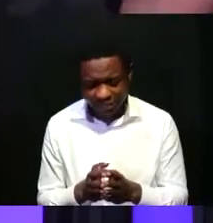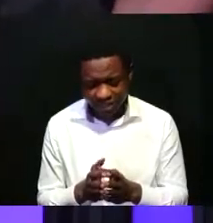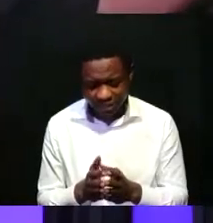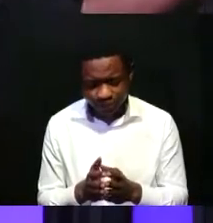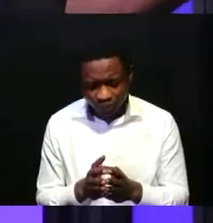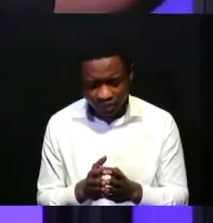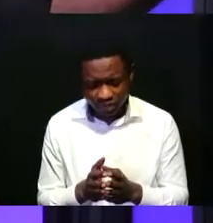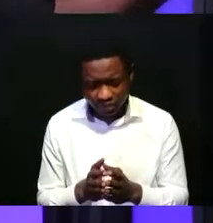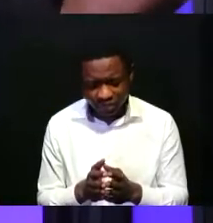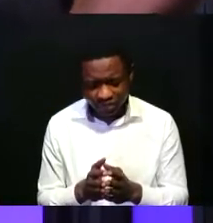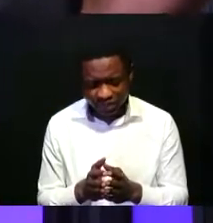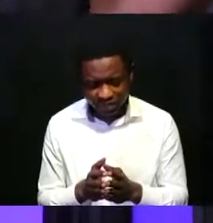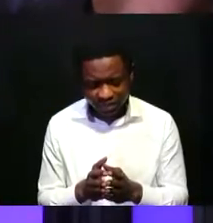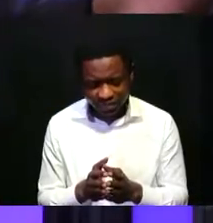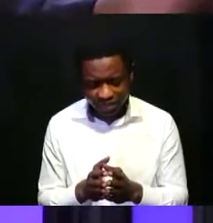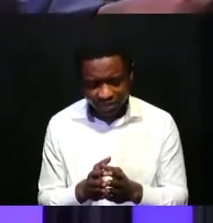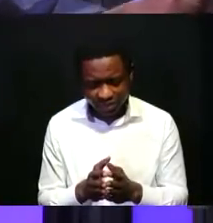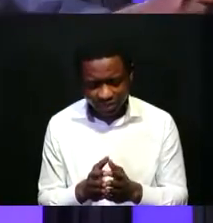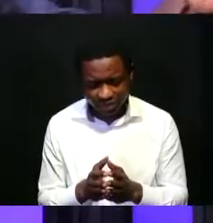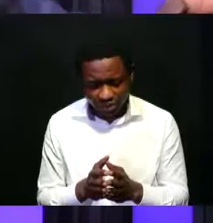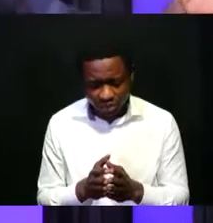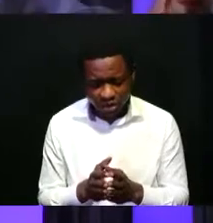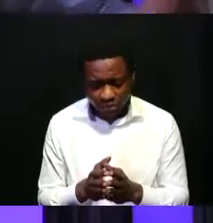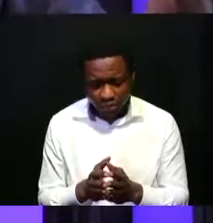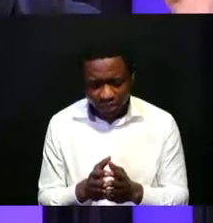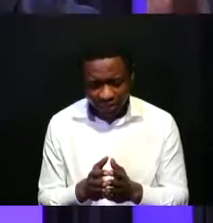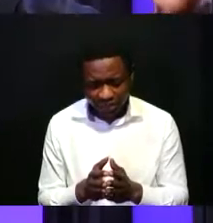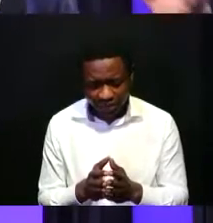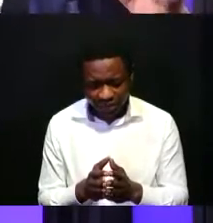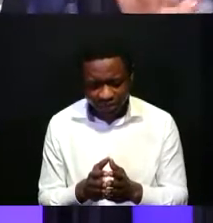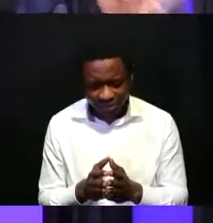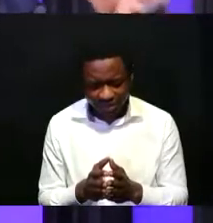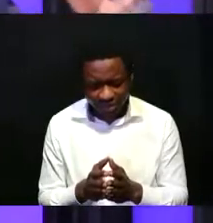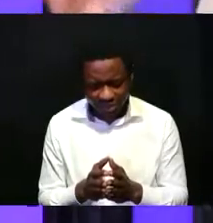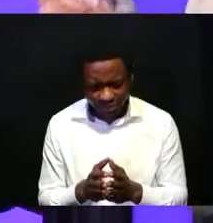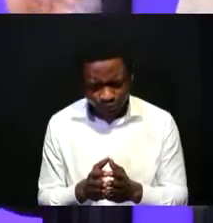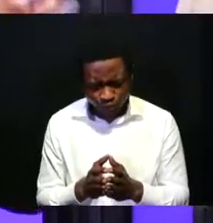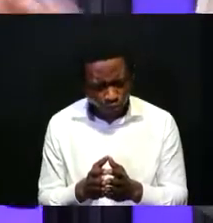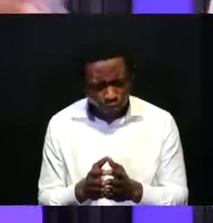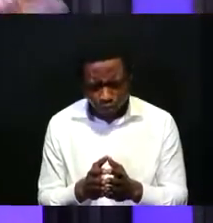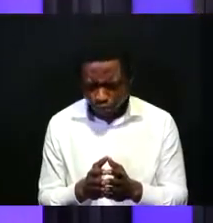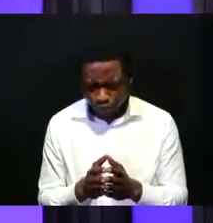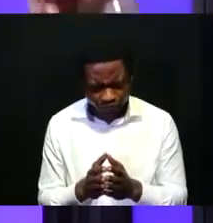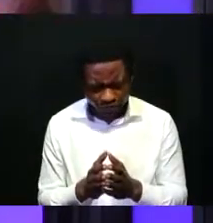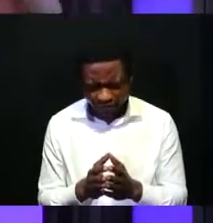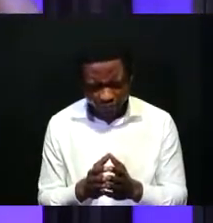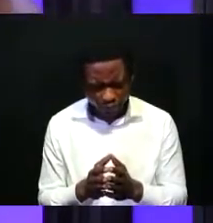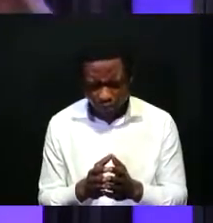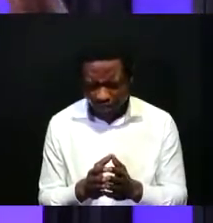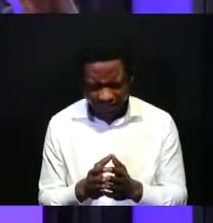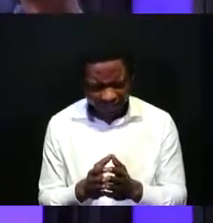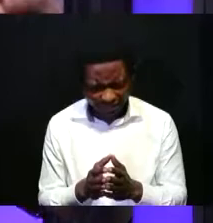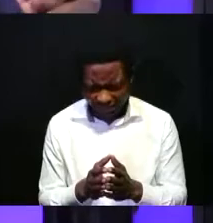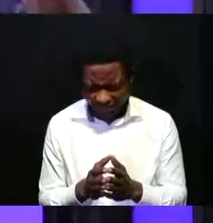kayende. Mako lebe sanima a suwa. Make a tamaya a brabra a toyo.